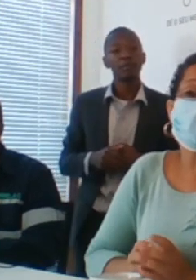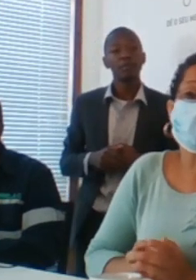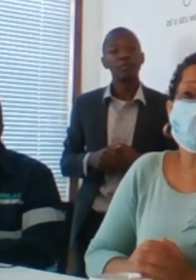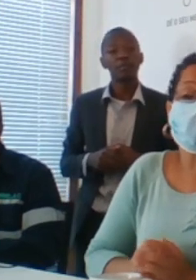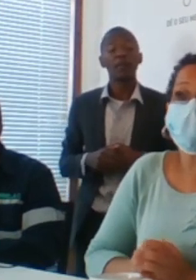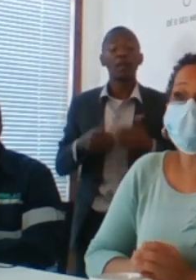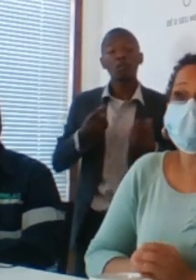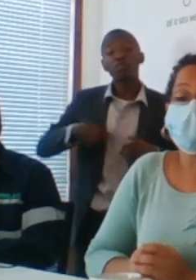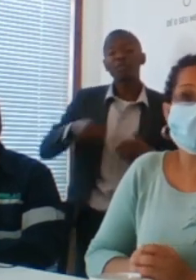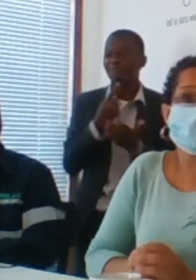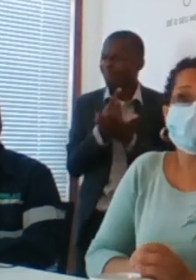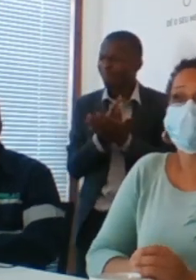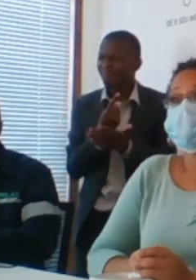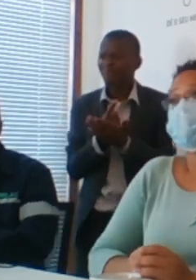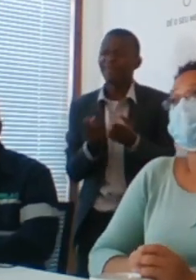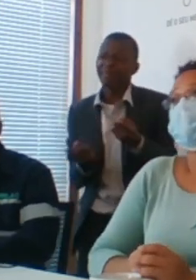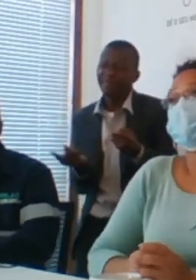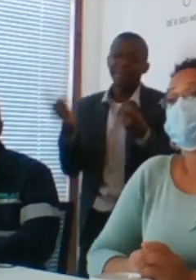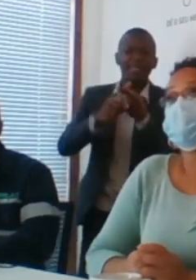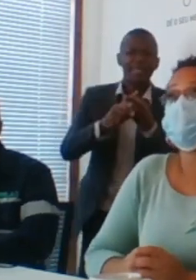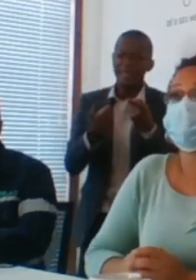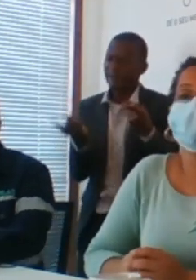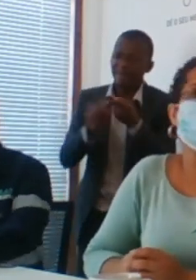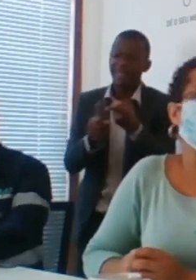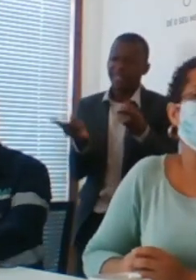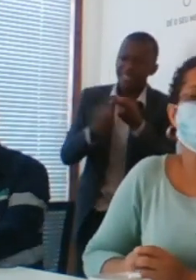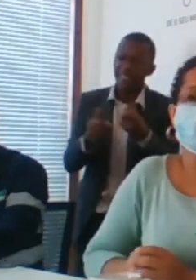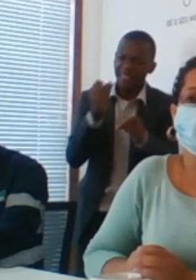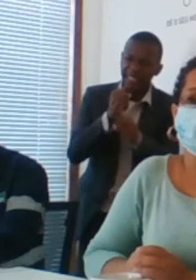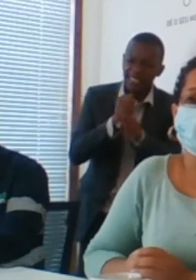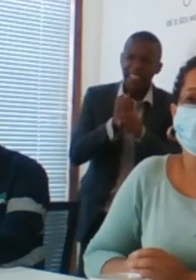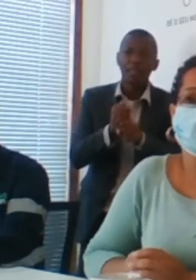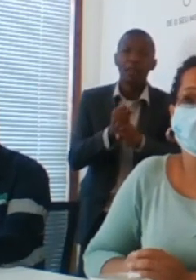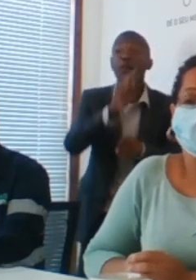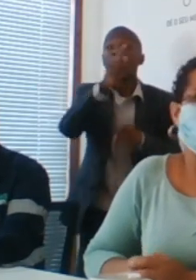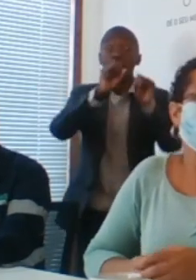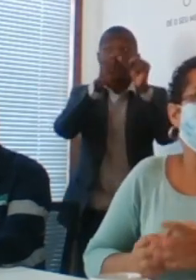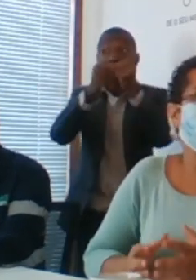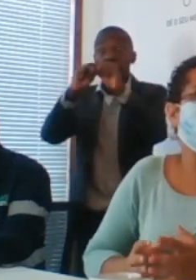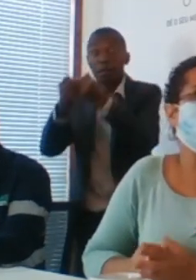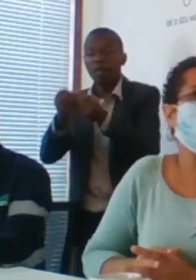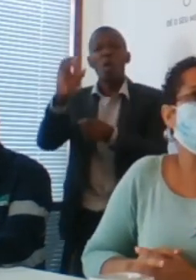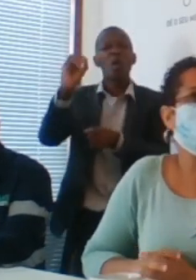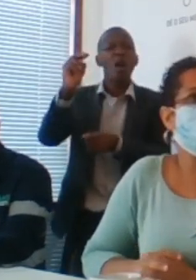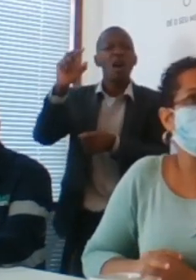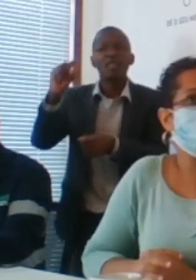We need to do more sharing of information with organizations. We need to sensitize organizations and we need to